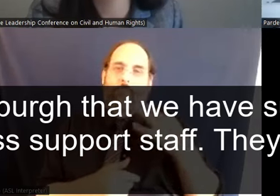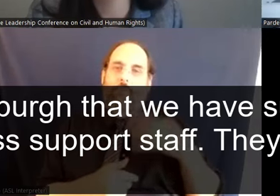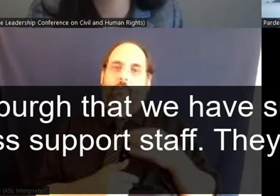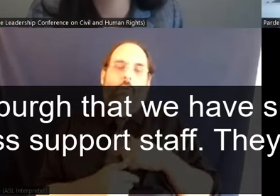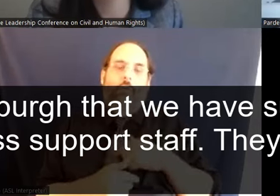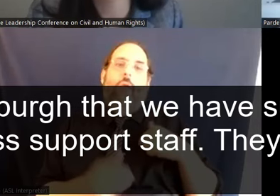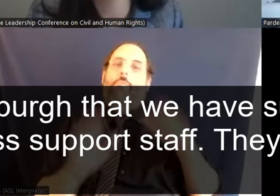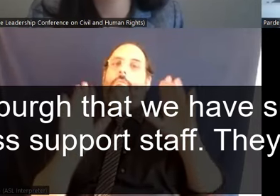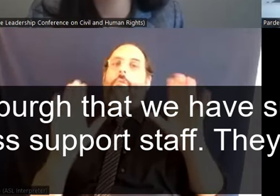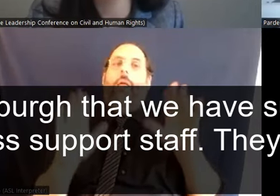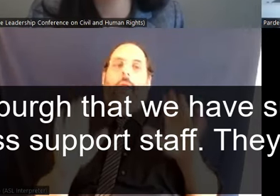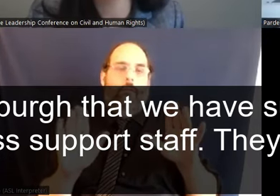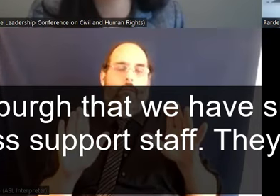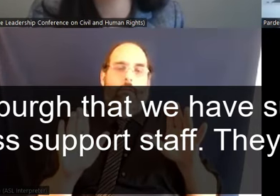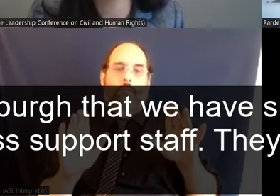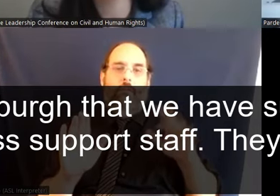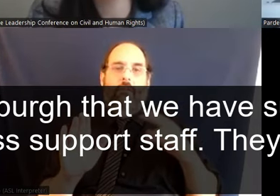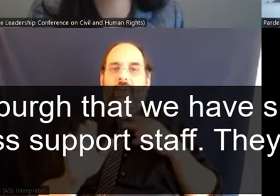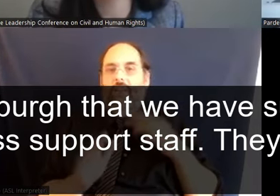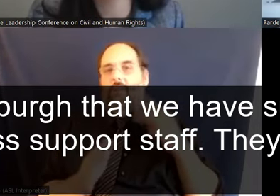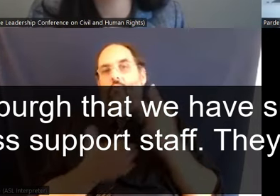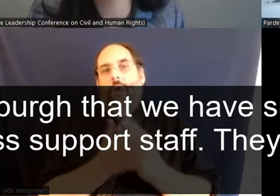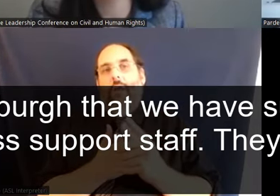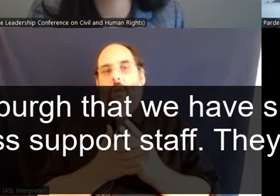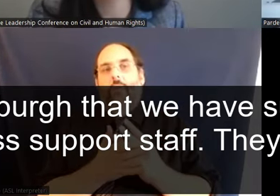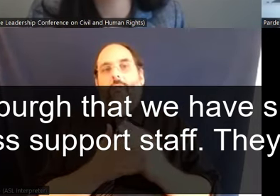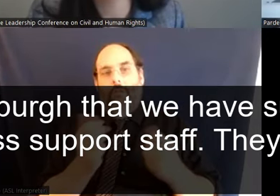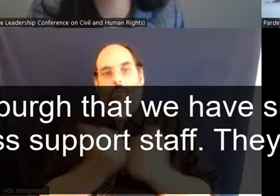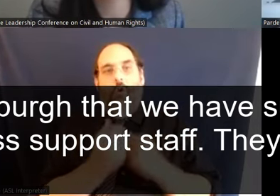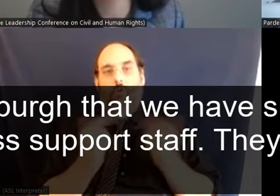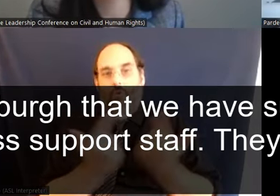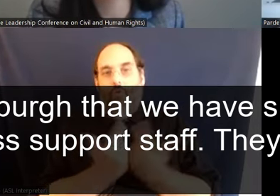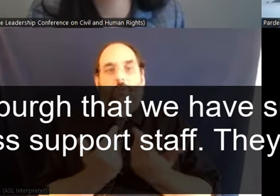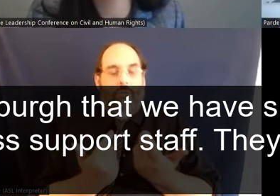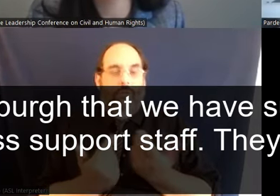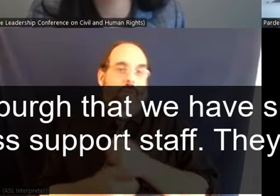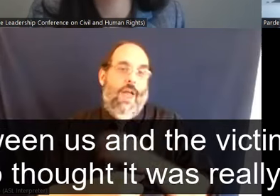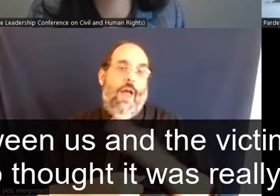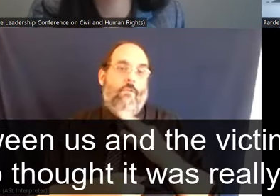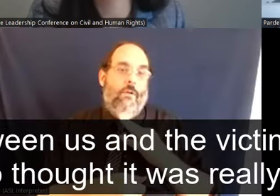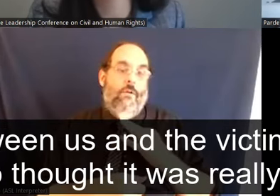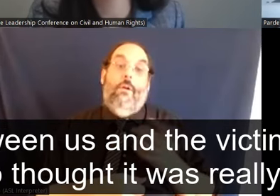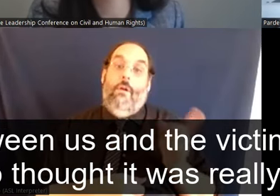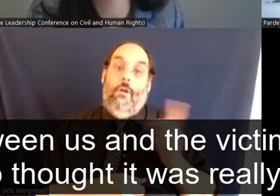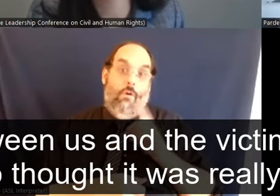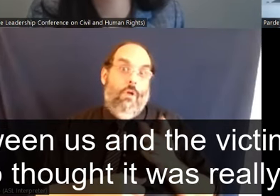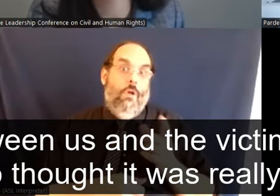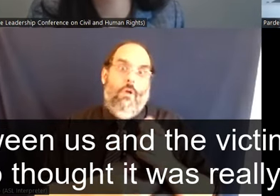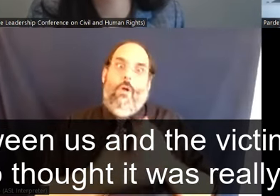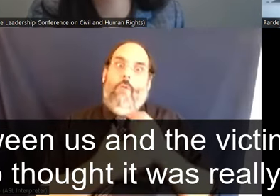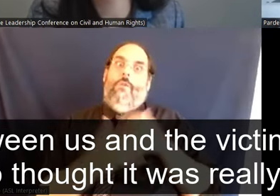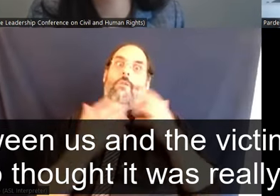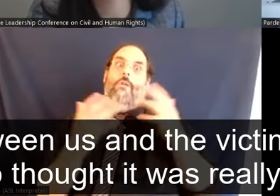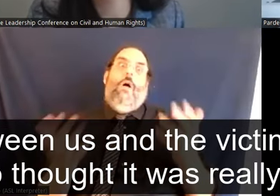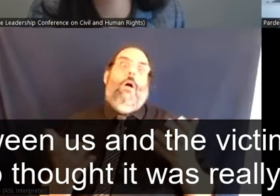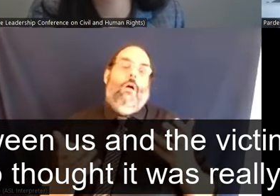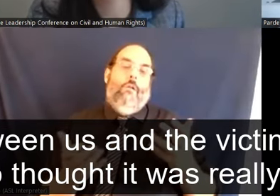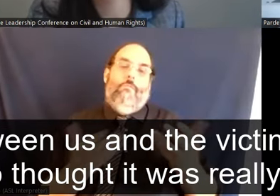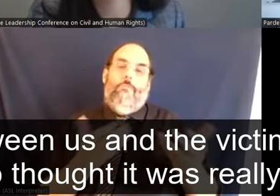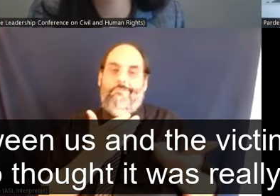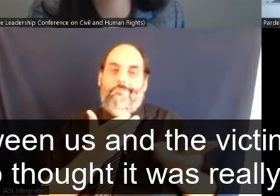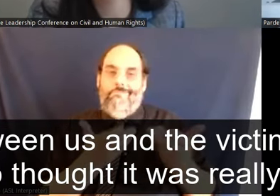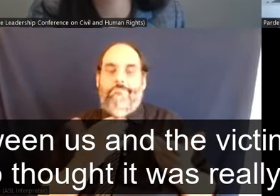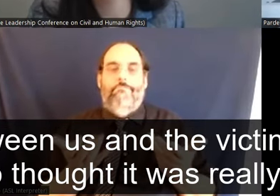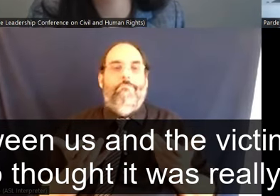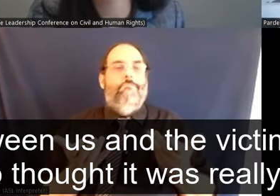such incredible victim witness support staff. They really were the lifeline between us